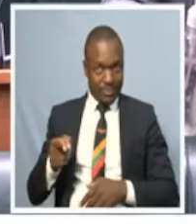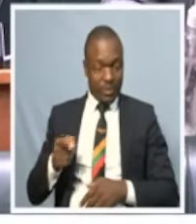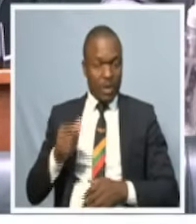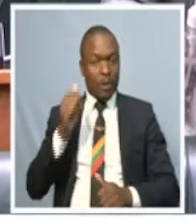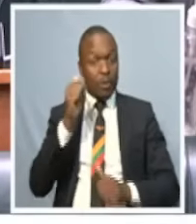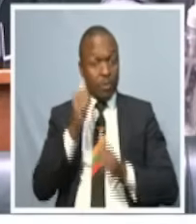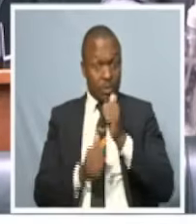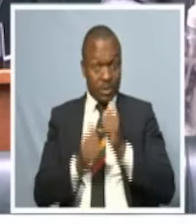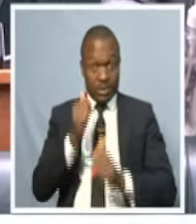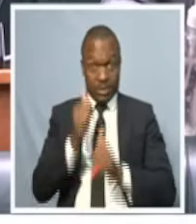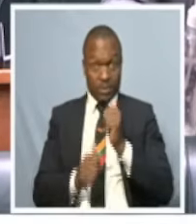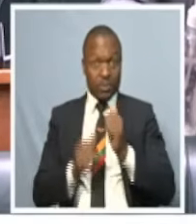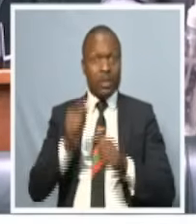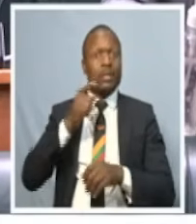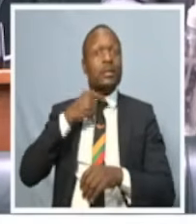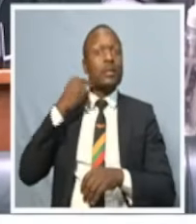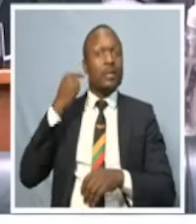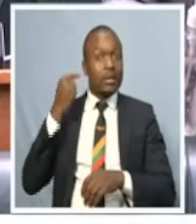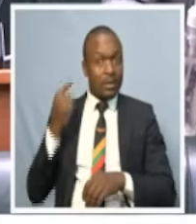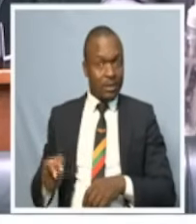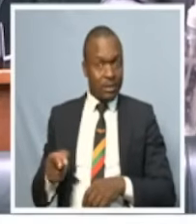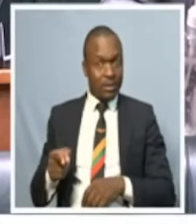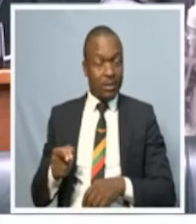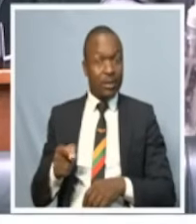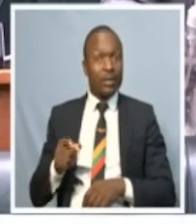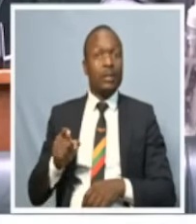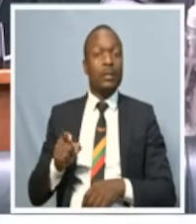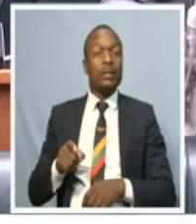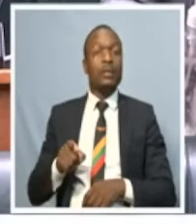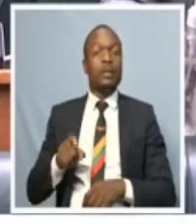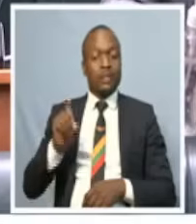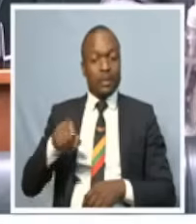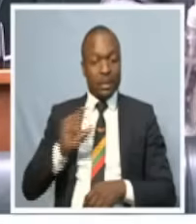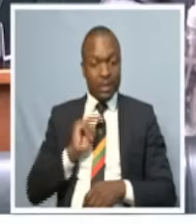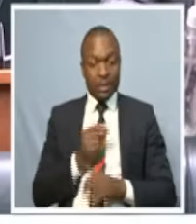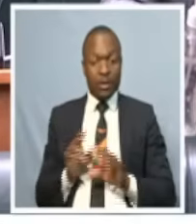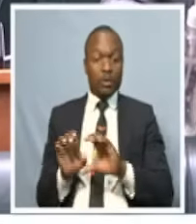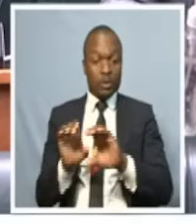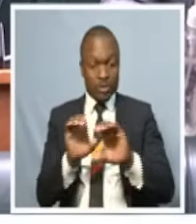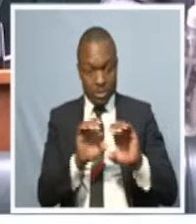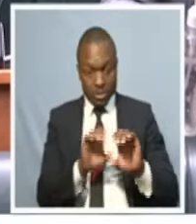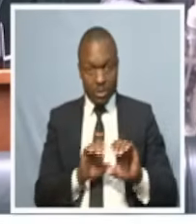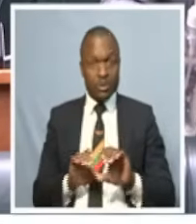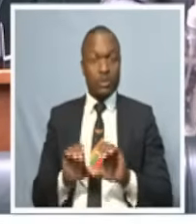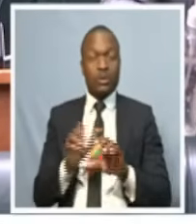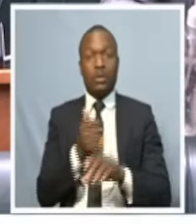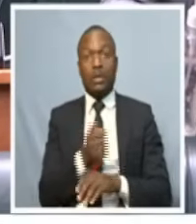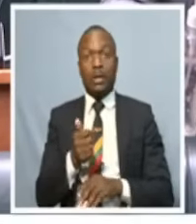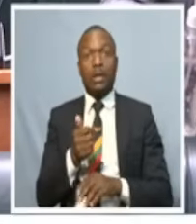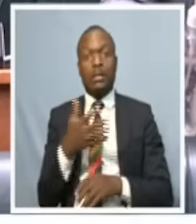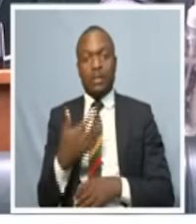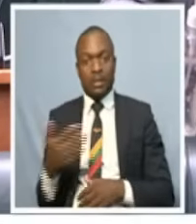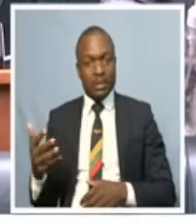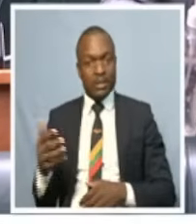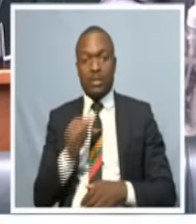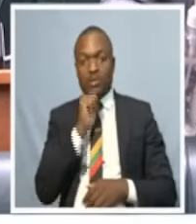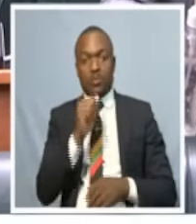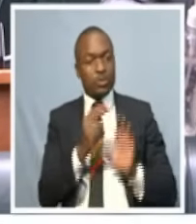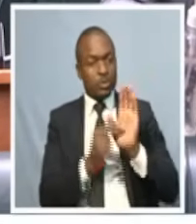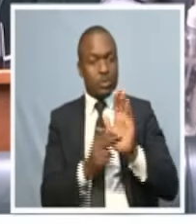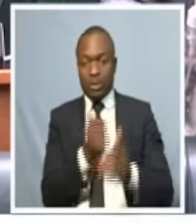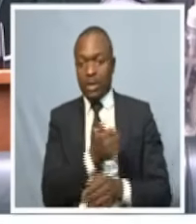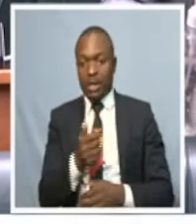which oath requires you to do certain things and not to disclose certain things.